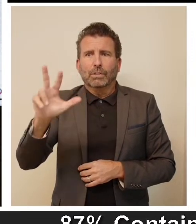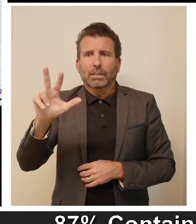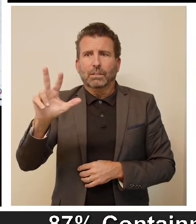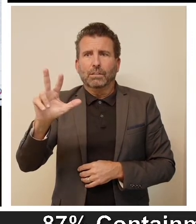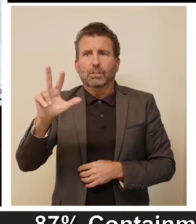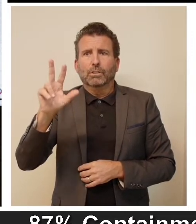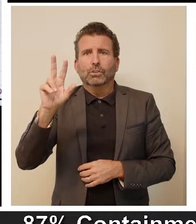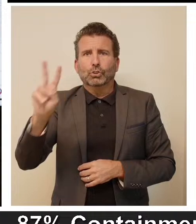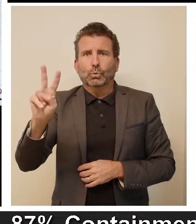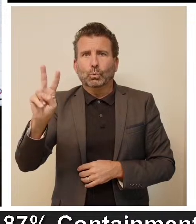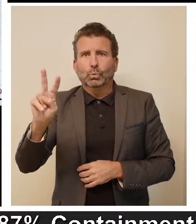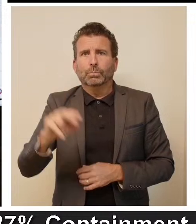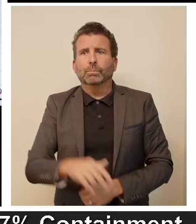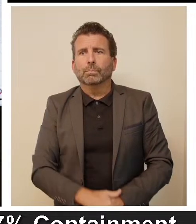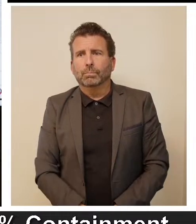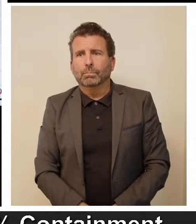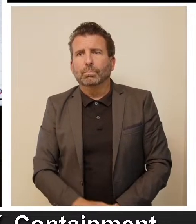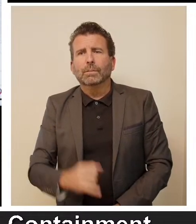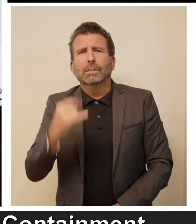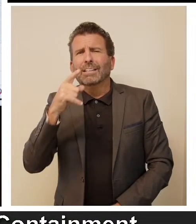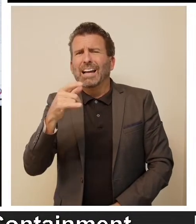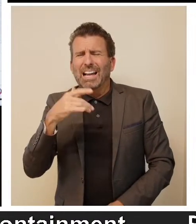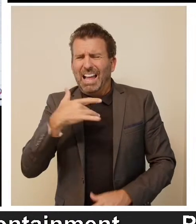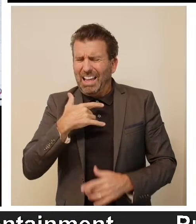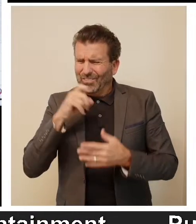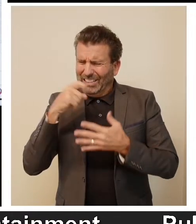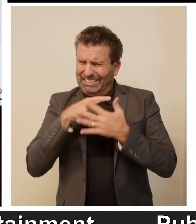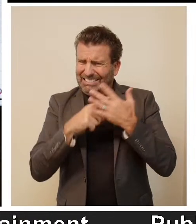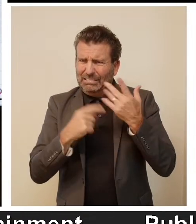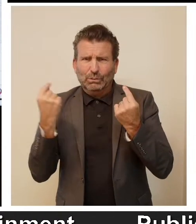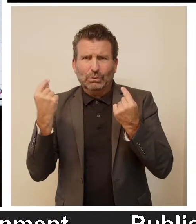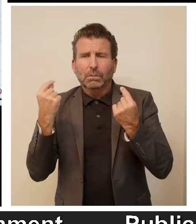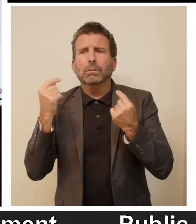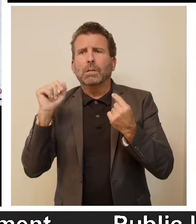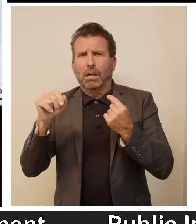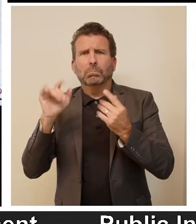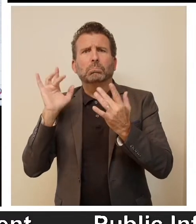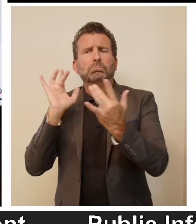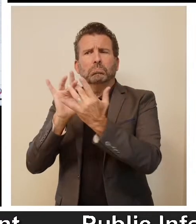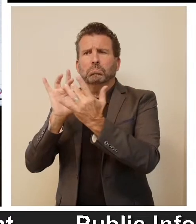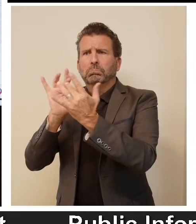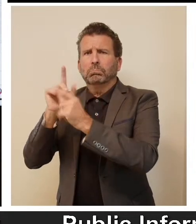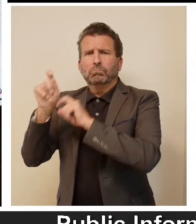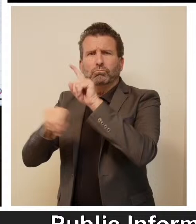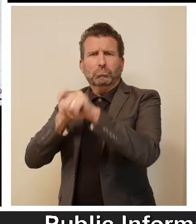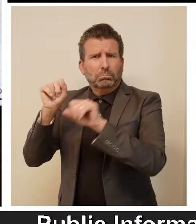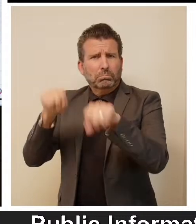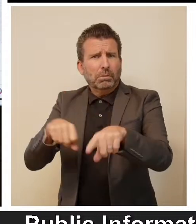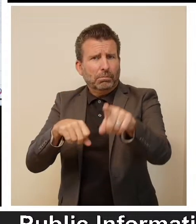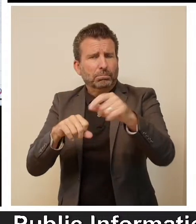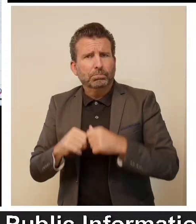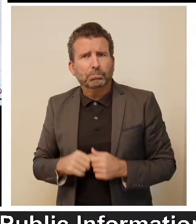844-347-3332 with any questions about debris removal. Continue to check